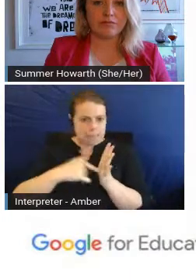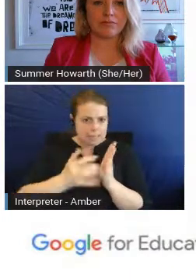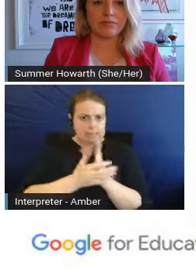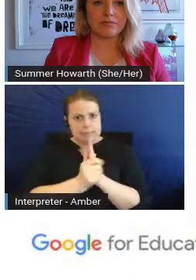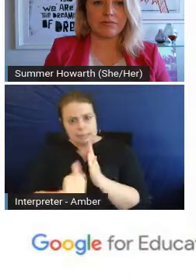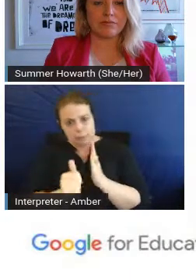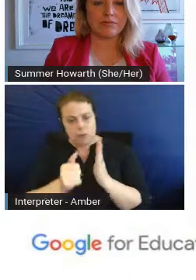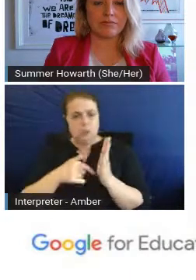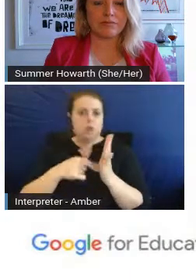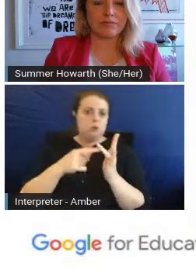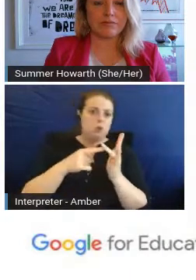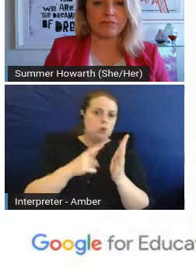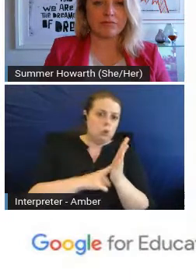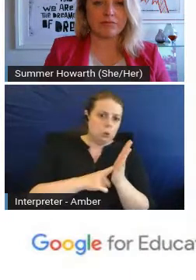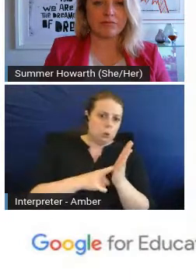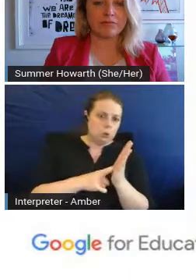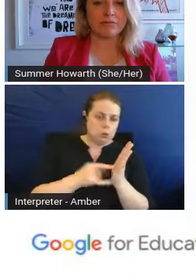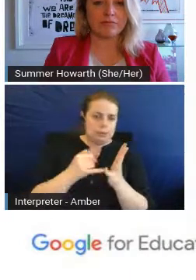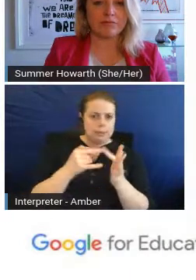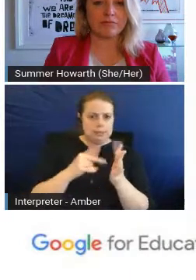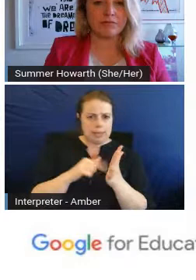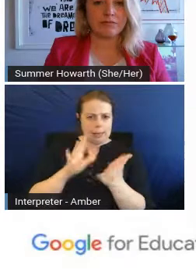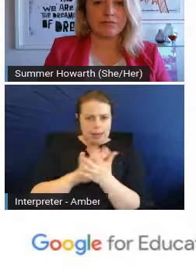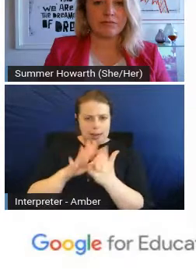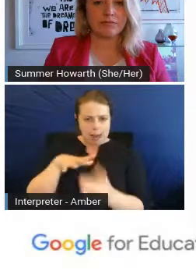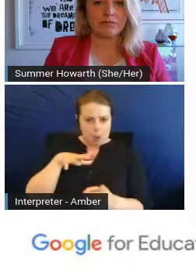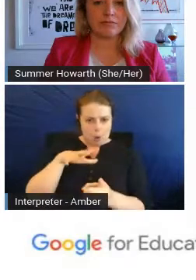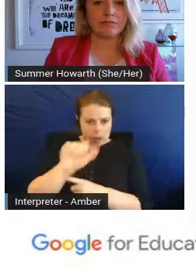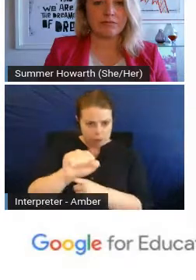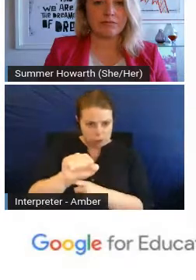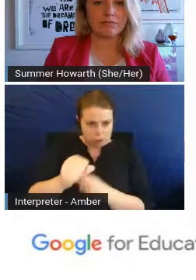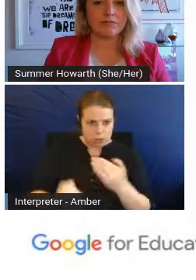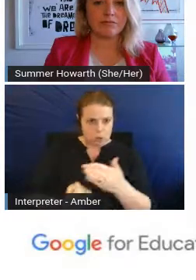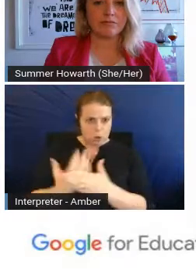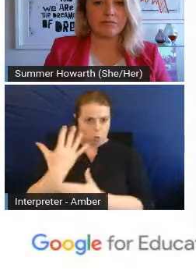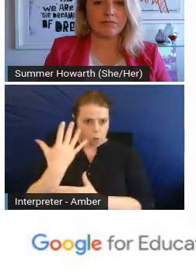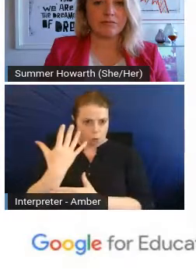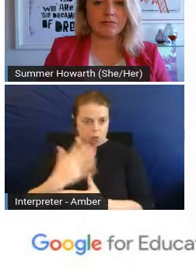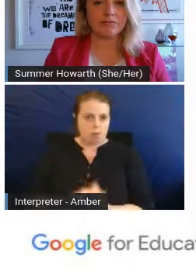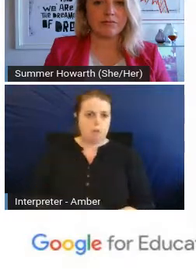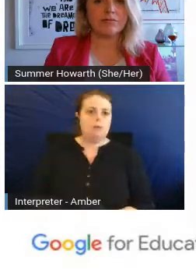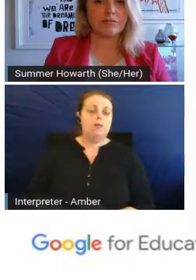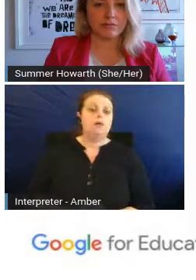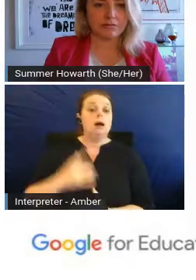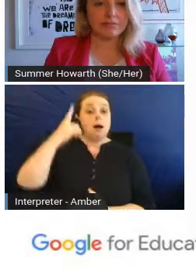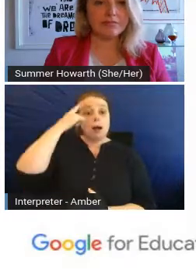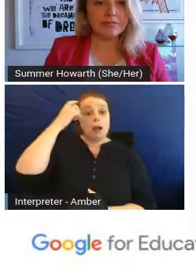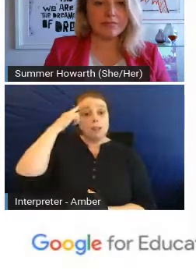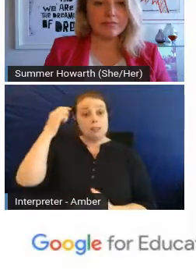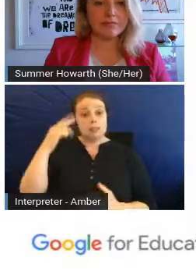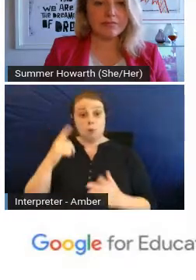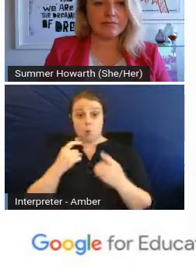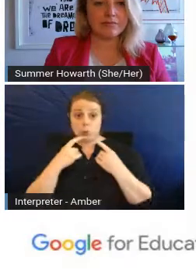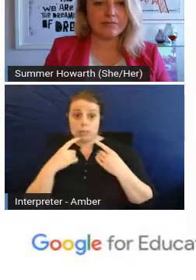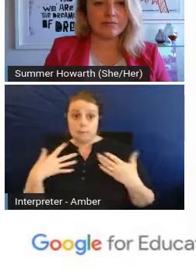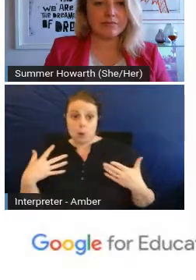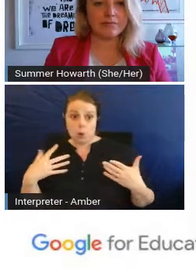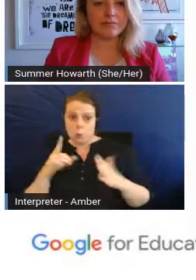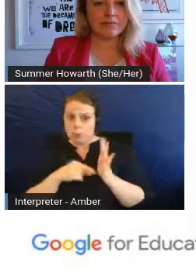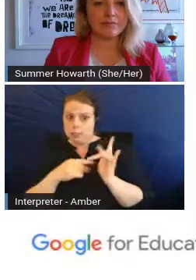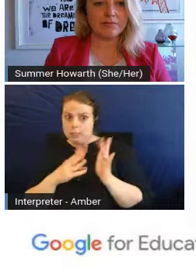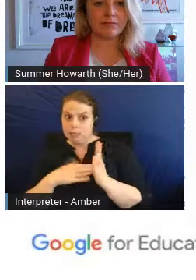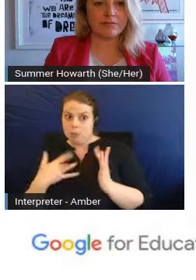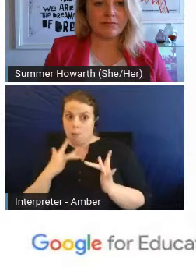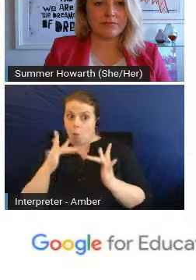how are you going to capture learning growth in these areas? So ideas for demo. Jim is going to get in like 1 minute, Jim. I'm